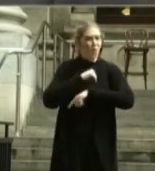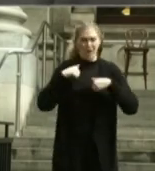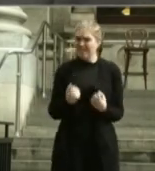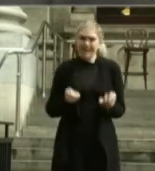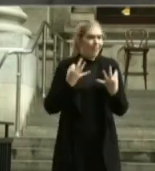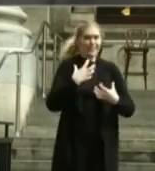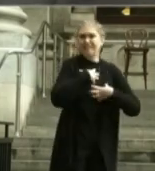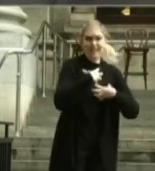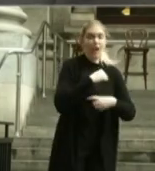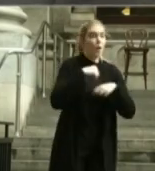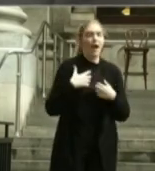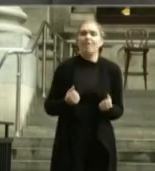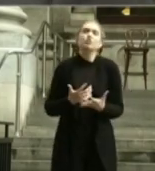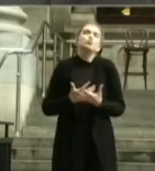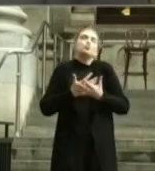to gain.